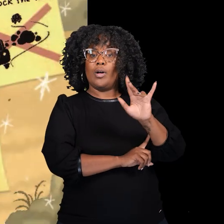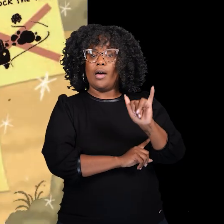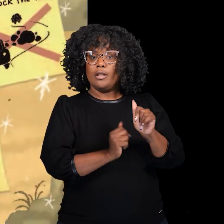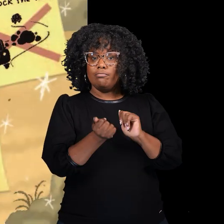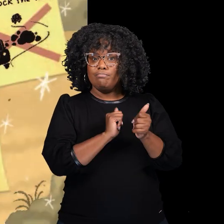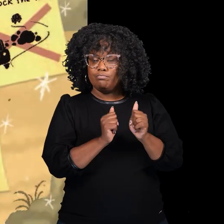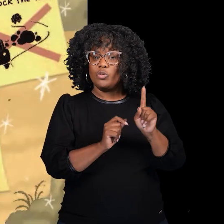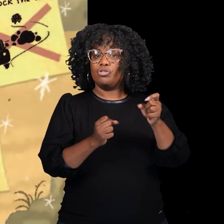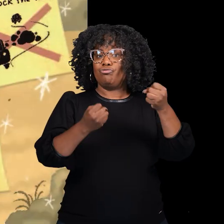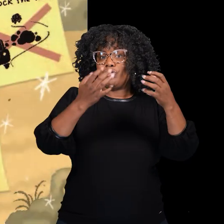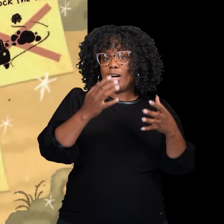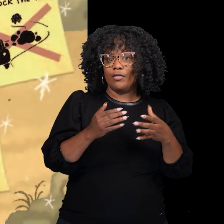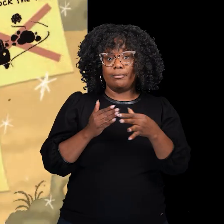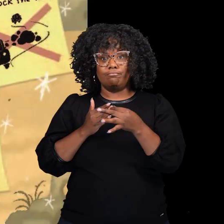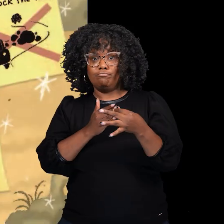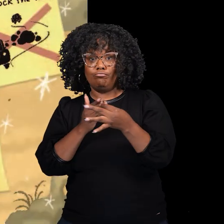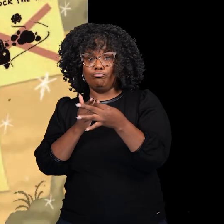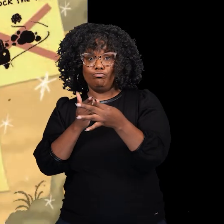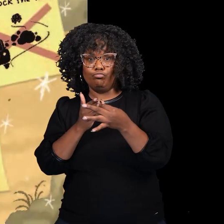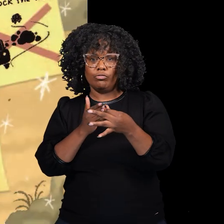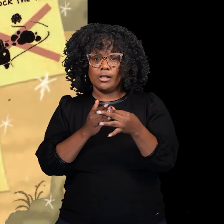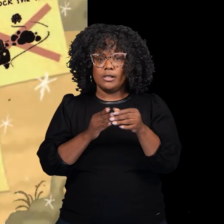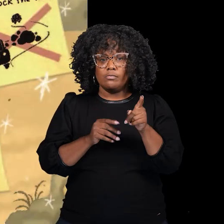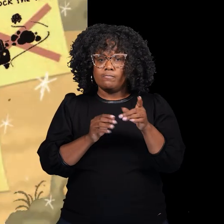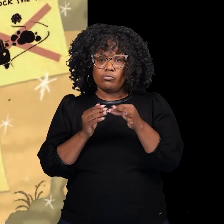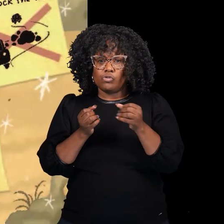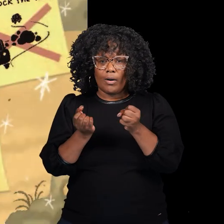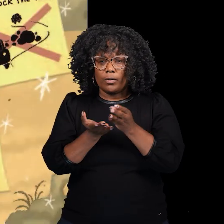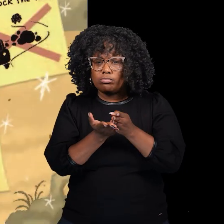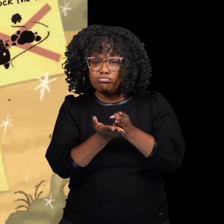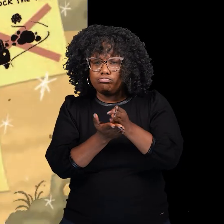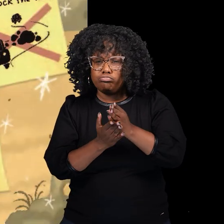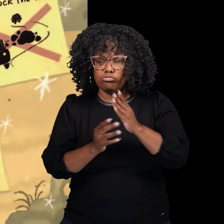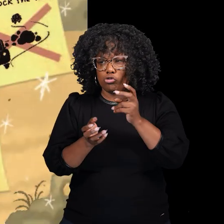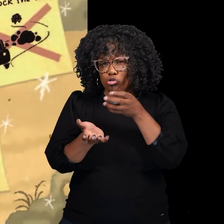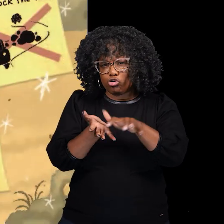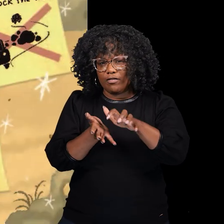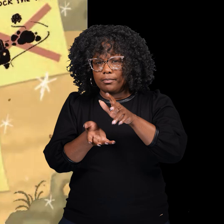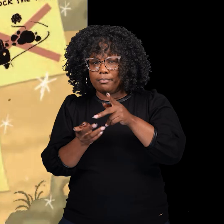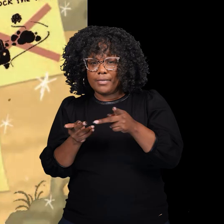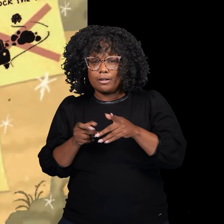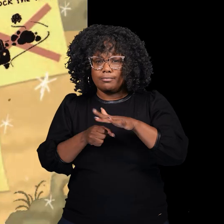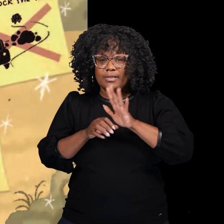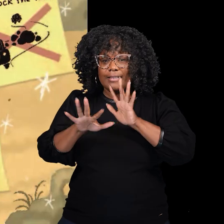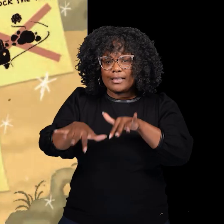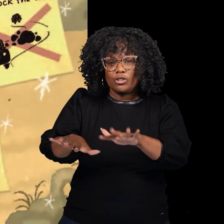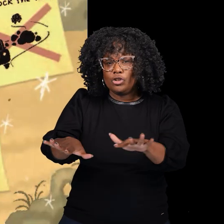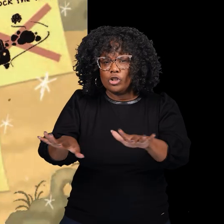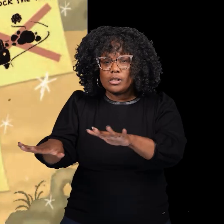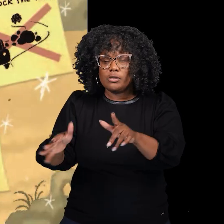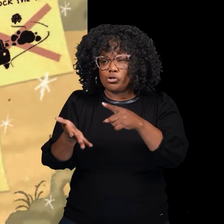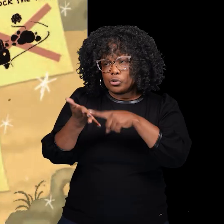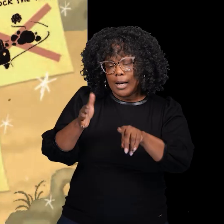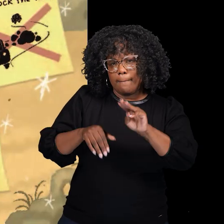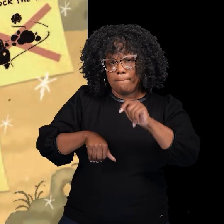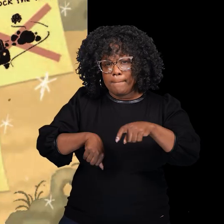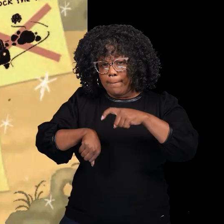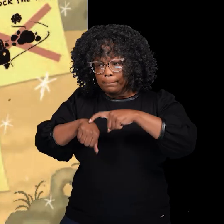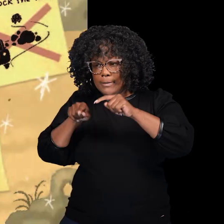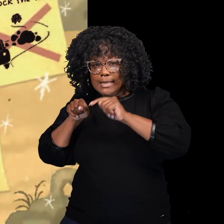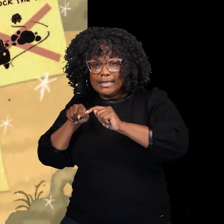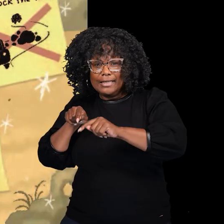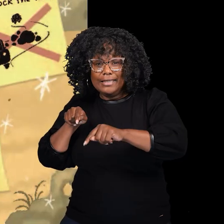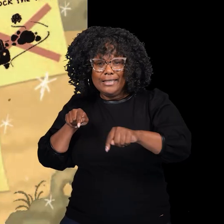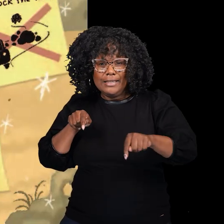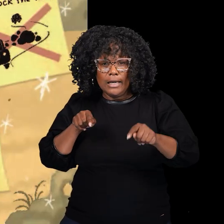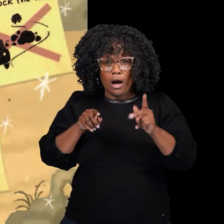is a competition where drivers and navigators drive across rough places like deserts. They have to follow maps to find